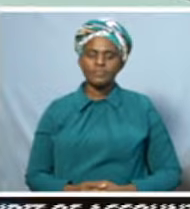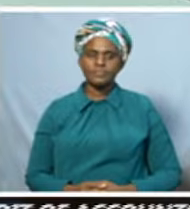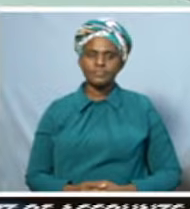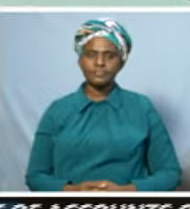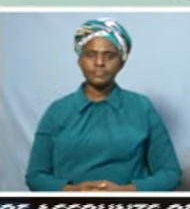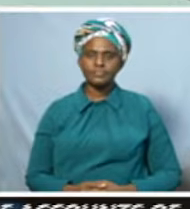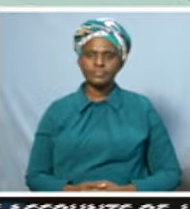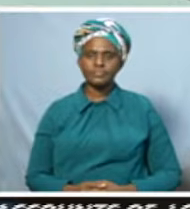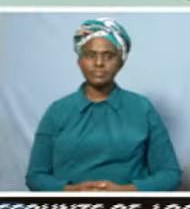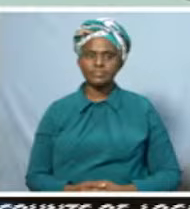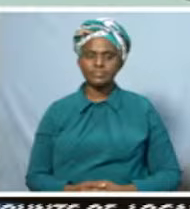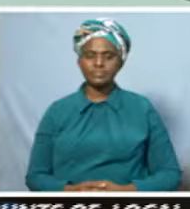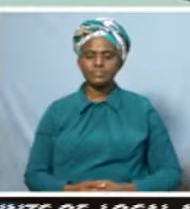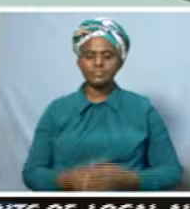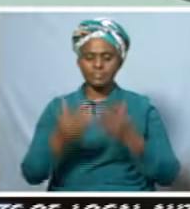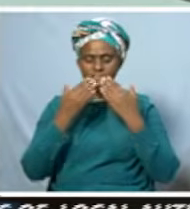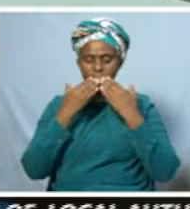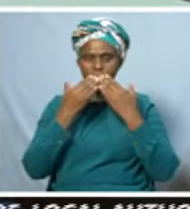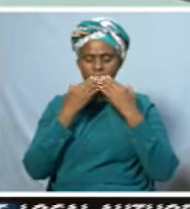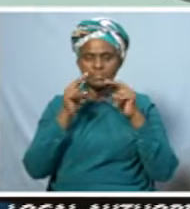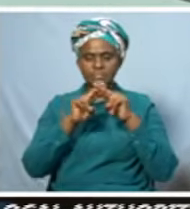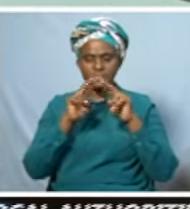Okay. Thank you, Chair.